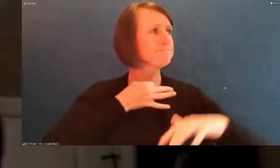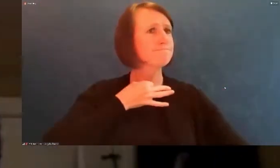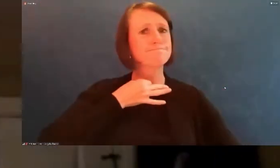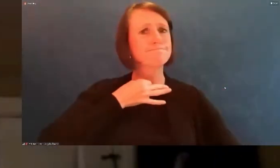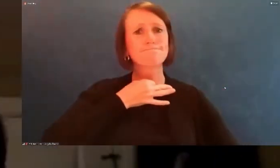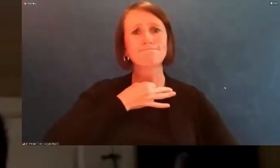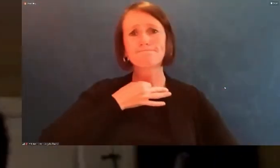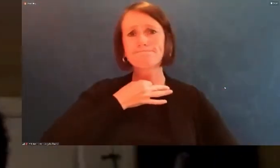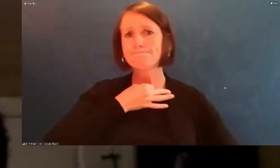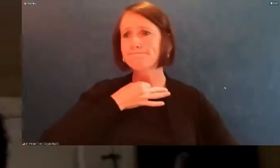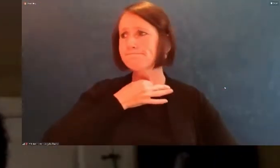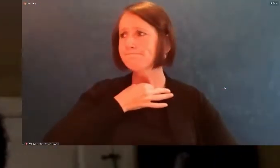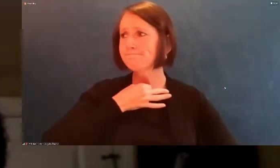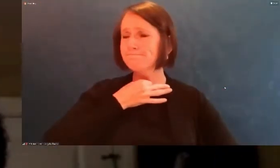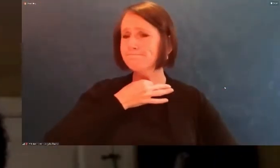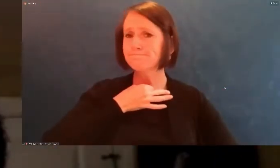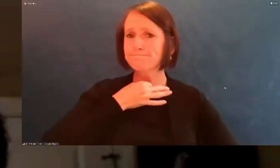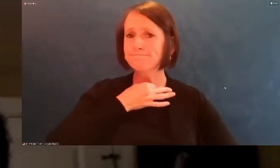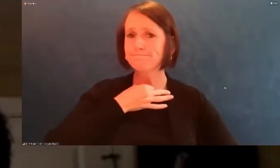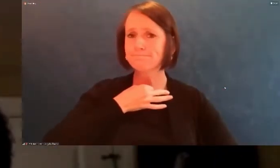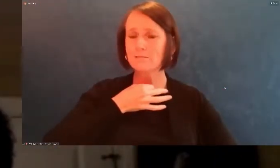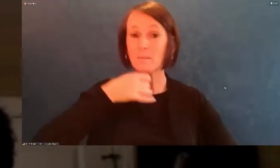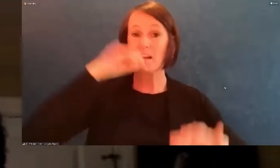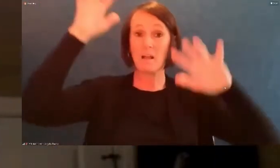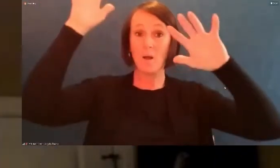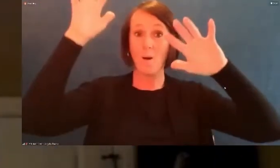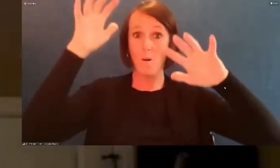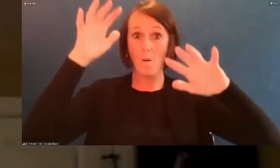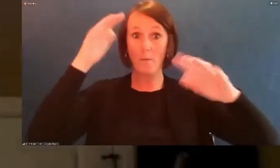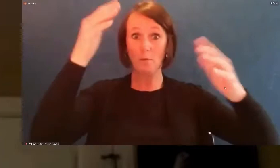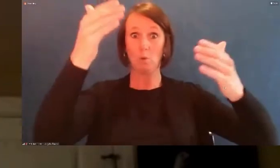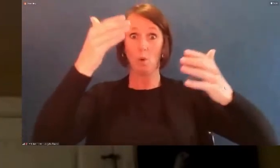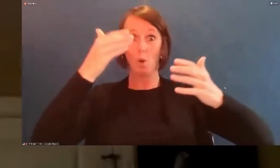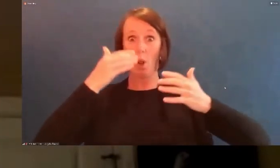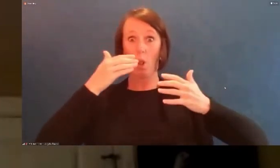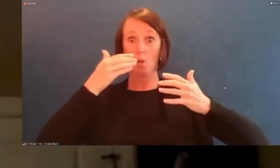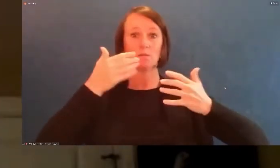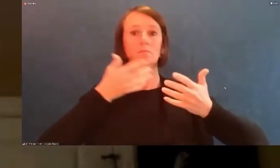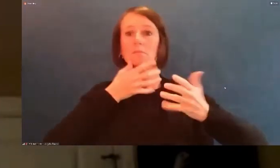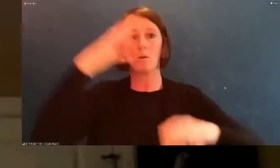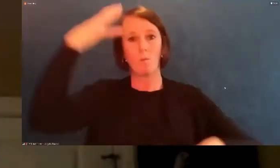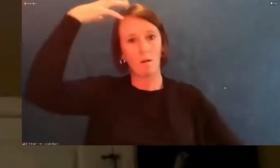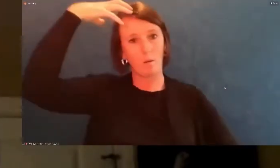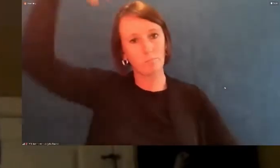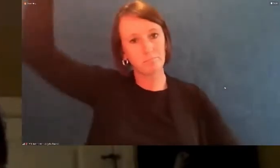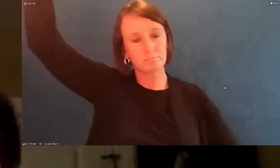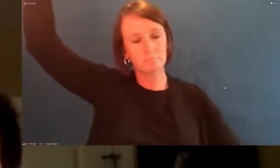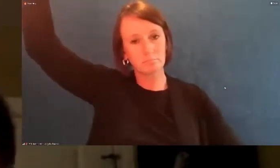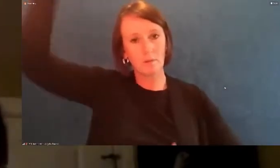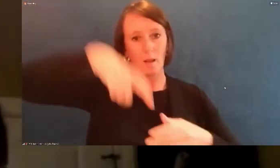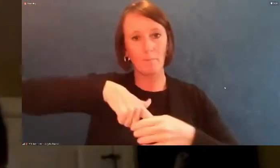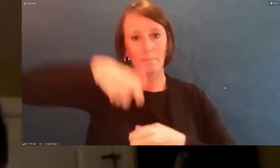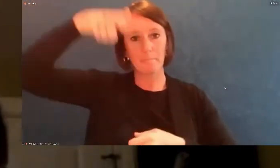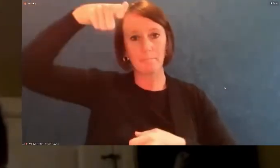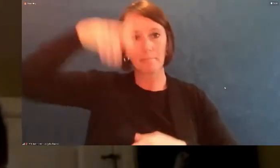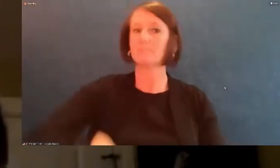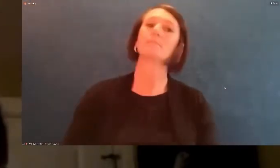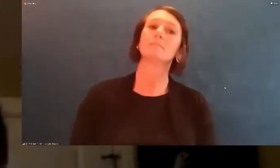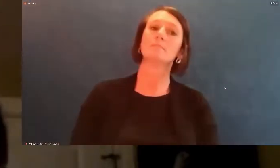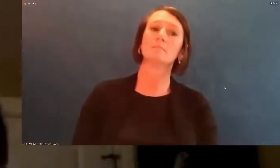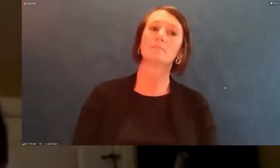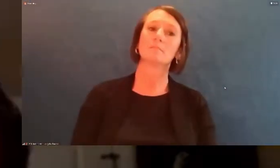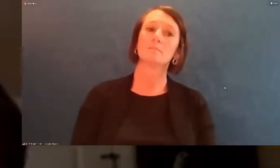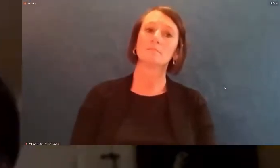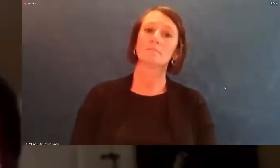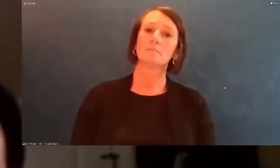curious. You never want the Northern Lights to get too close to you because they could grab you by the hair and pull you up into the sky. So